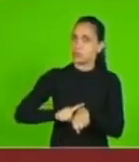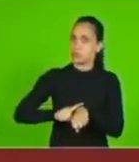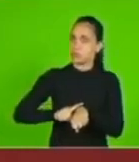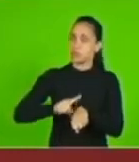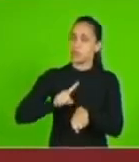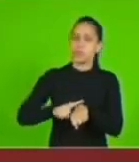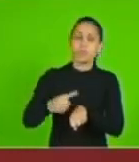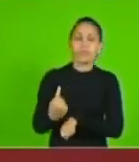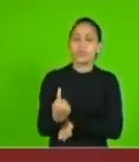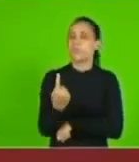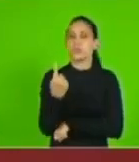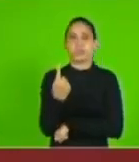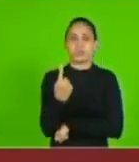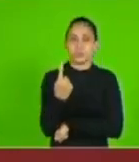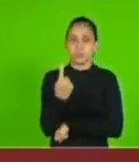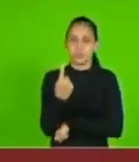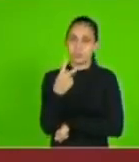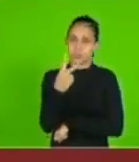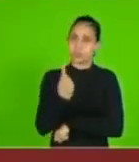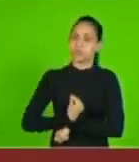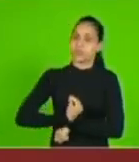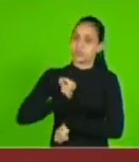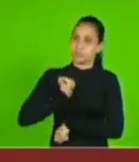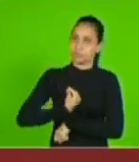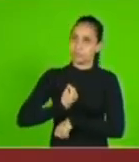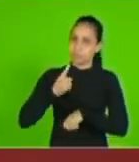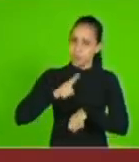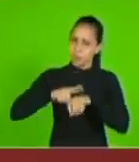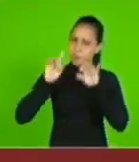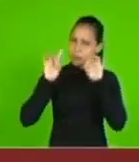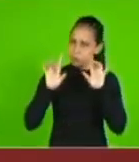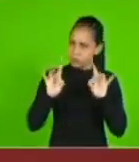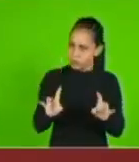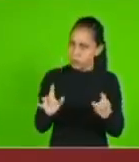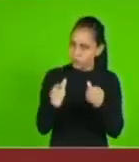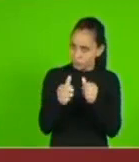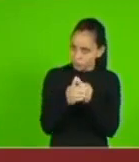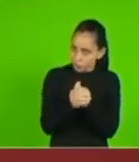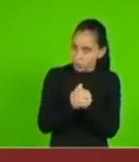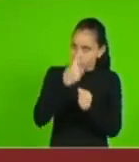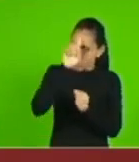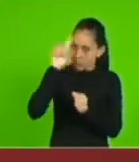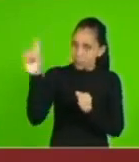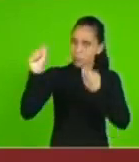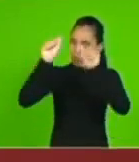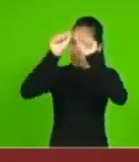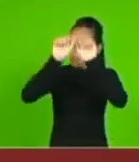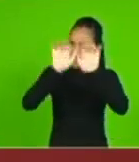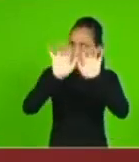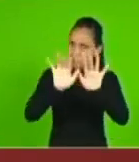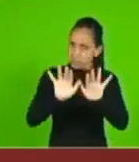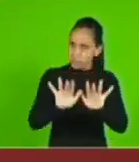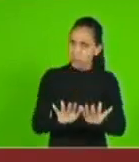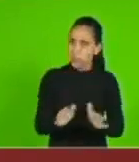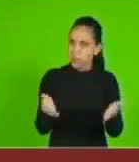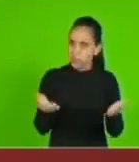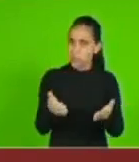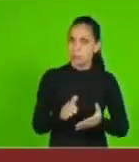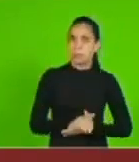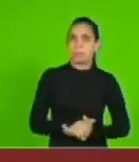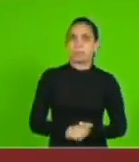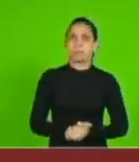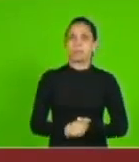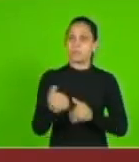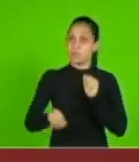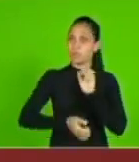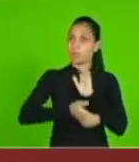as the only moment, the last moment of your life. Amen. May the Lord bless us. We're going to hear a